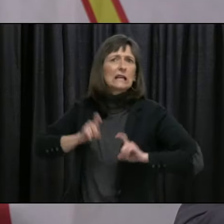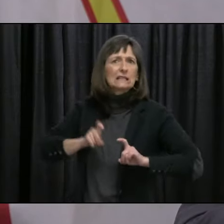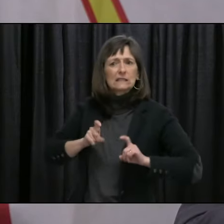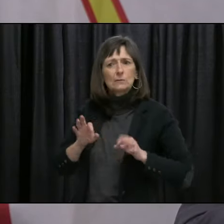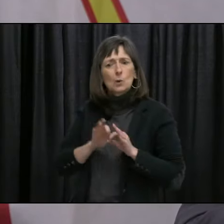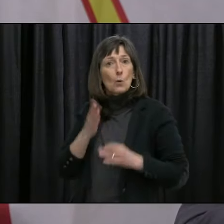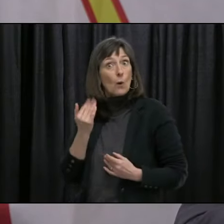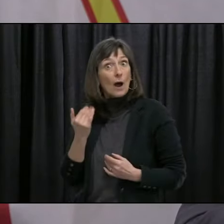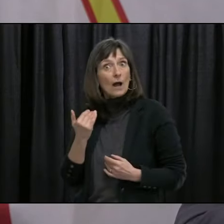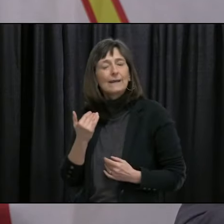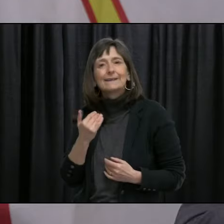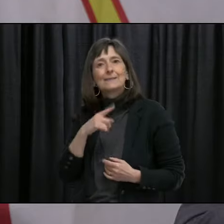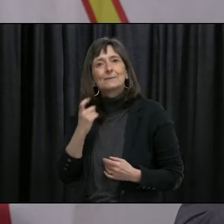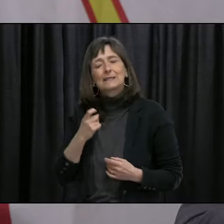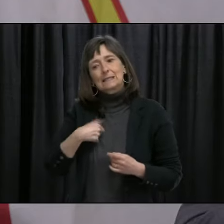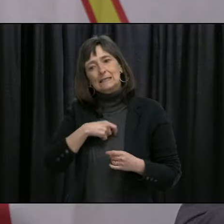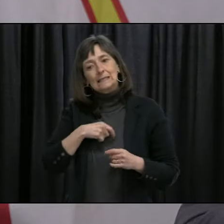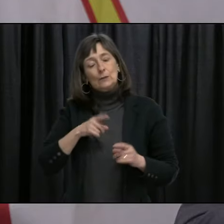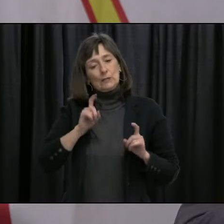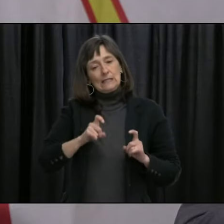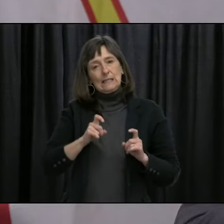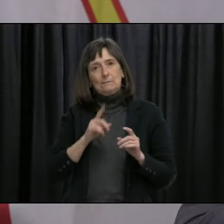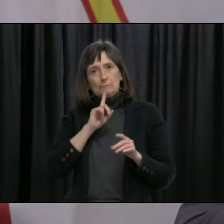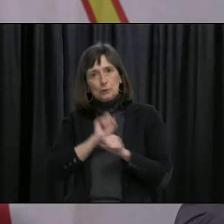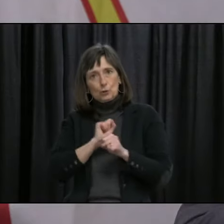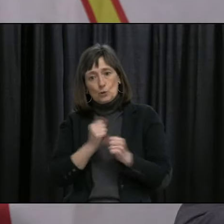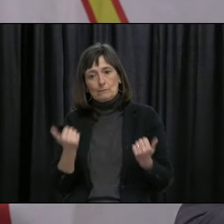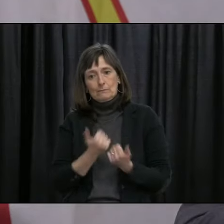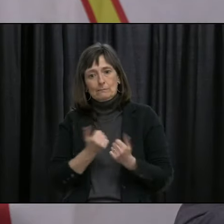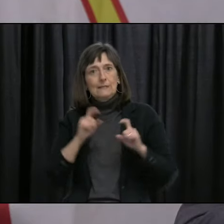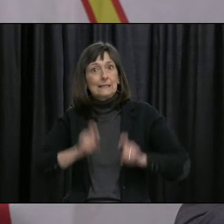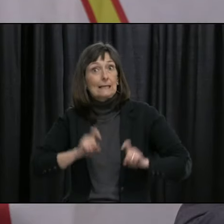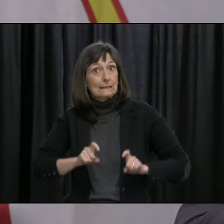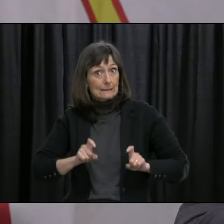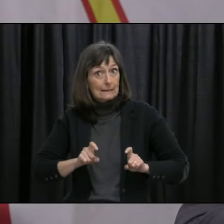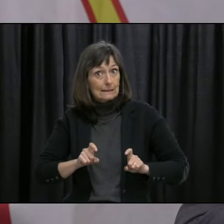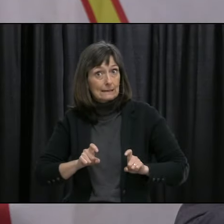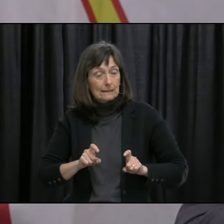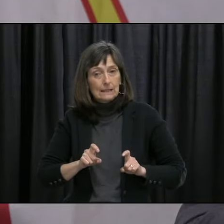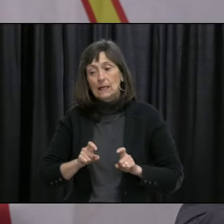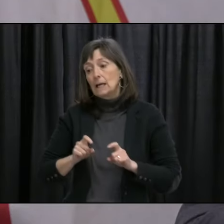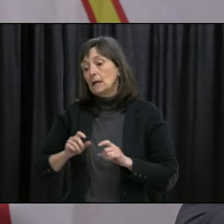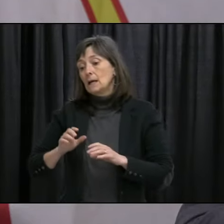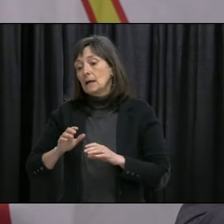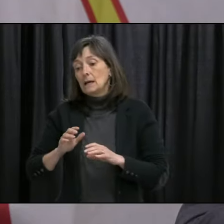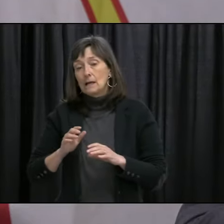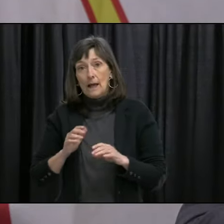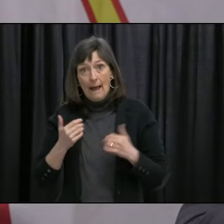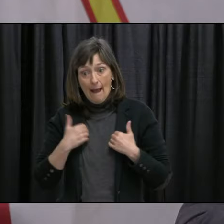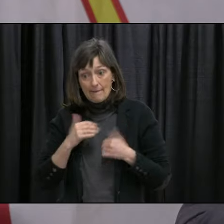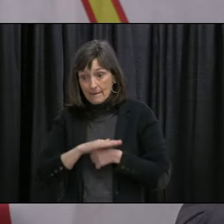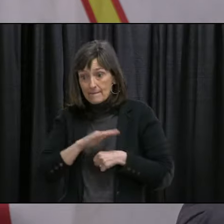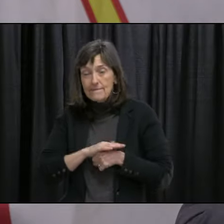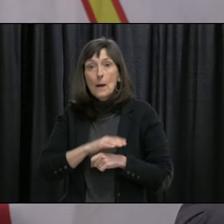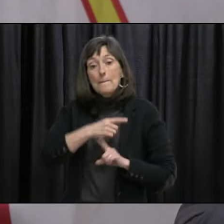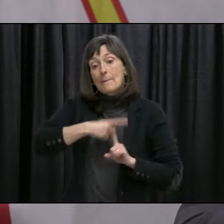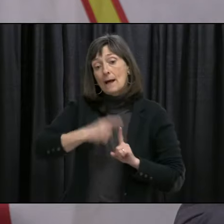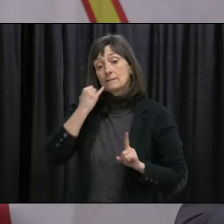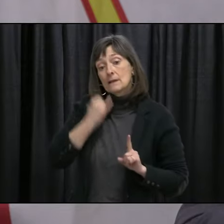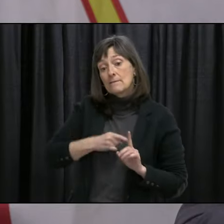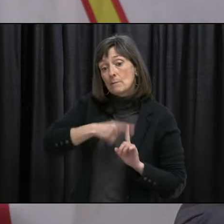the capacity within the system to test, as likewise the capacity within the healthcare system to be able to respond